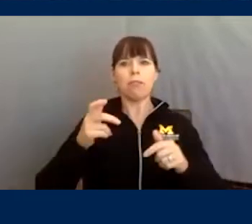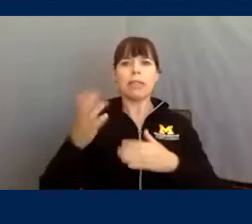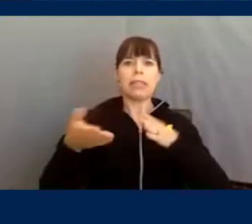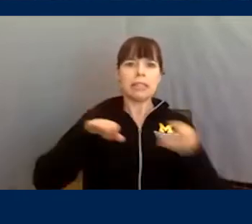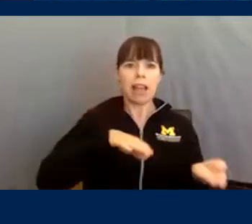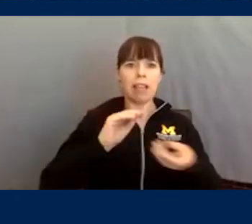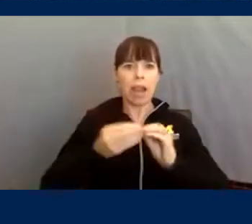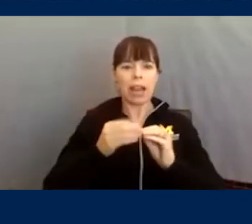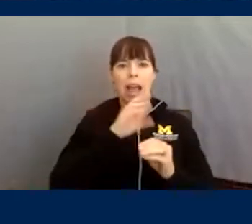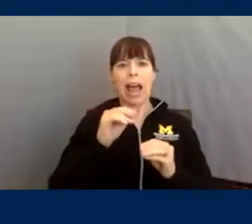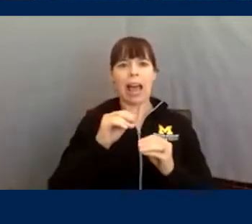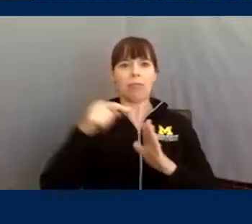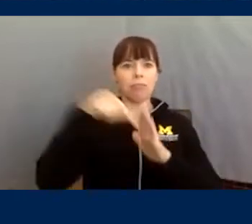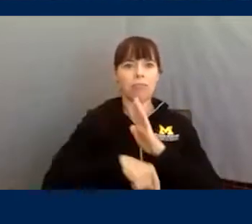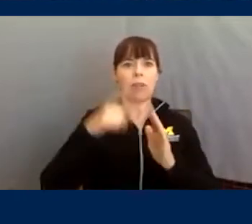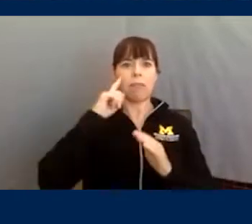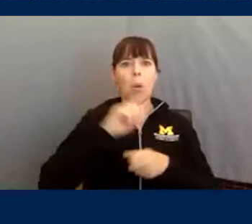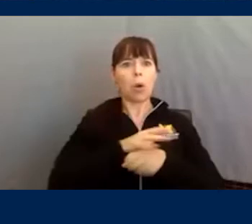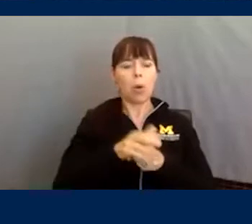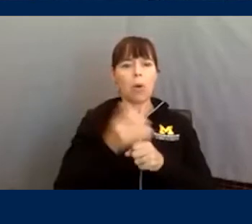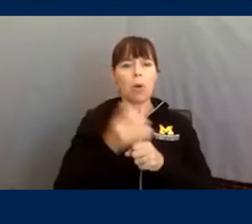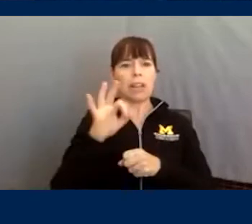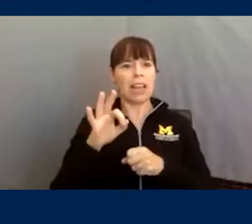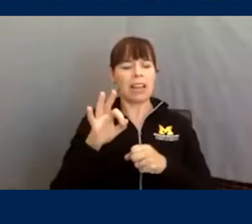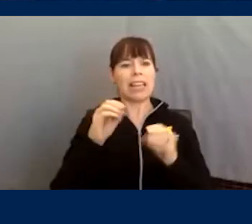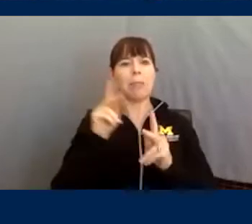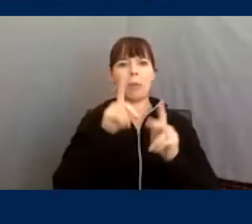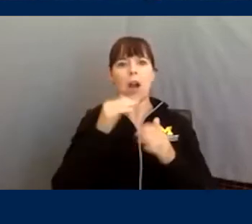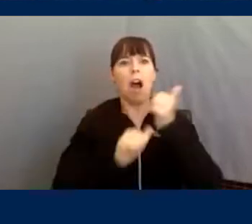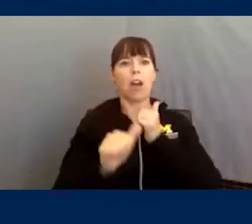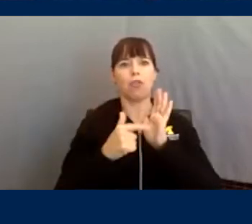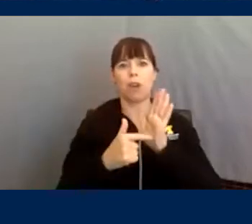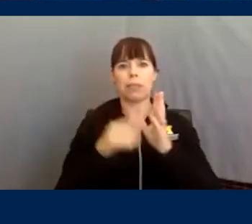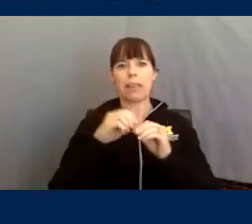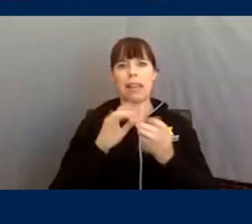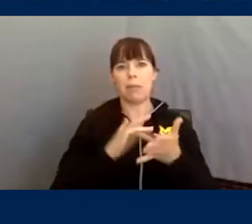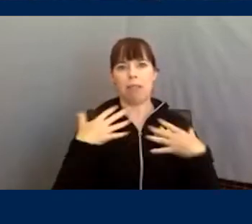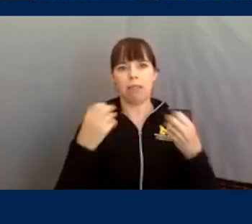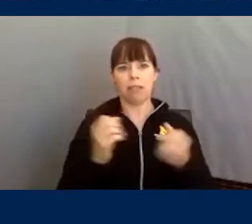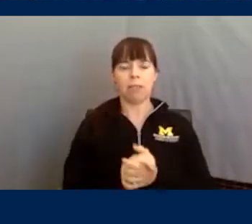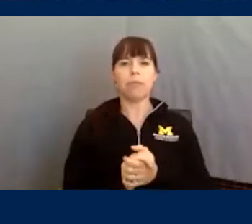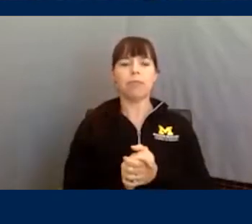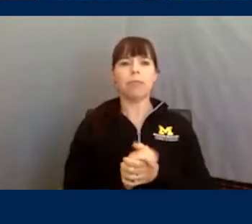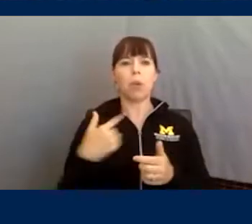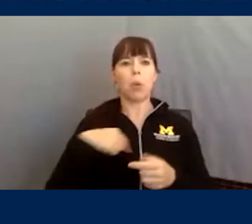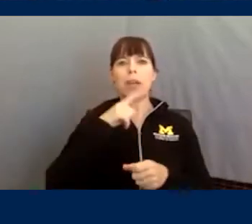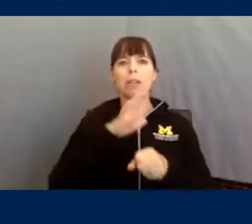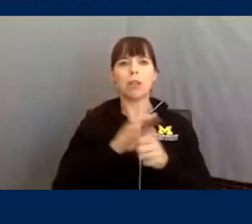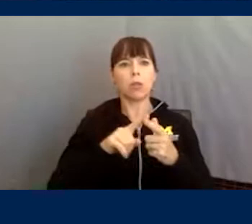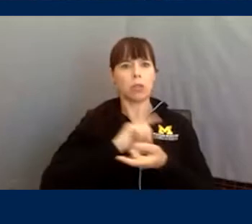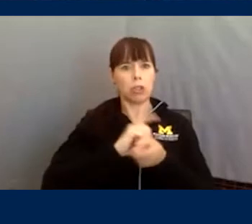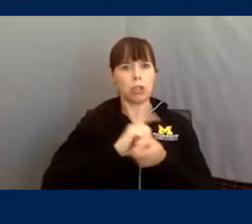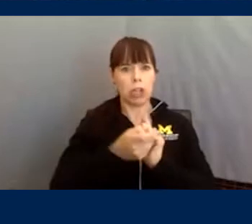of COVID-19 in underrepresented populations. We are dedicated to being change makers